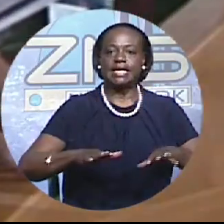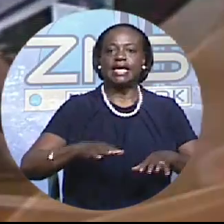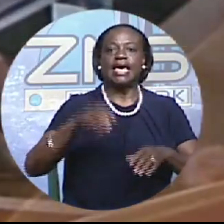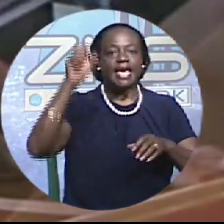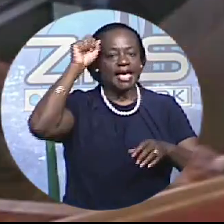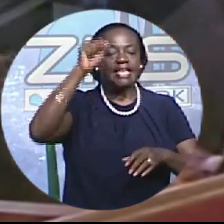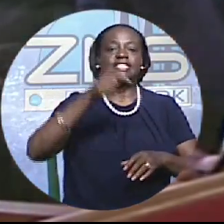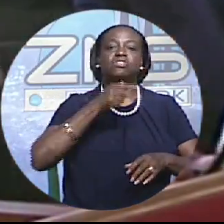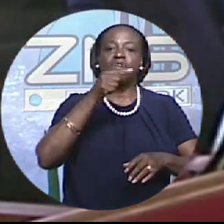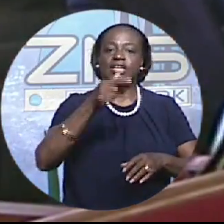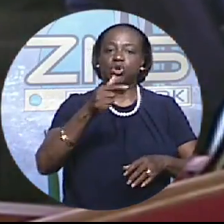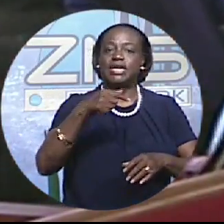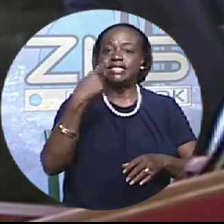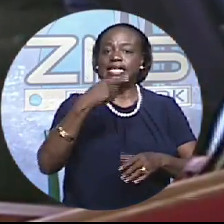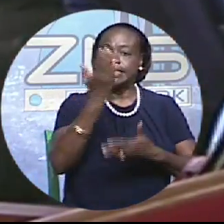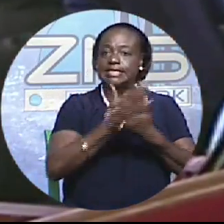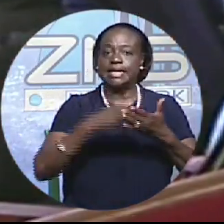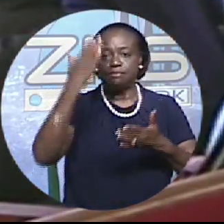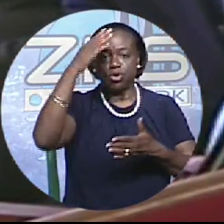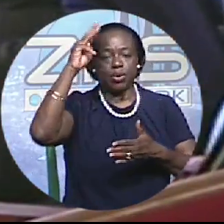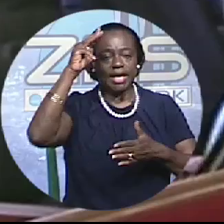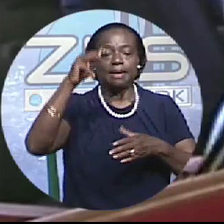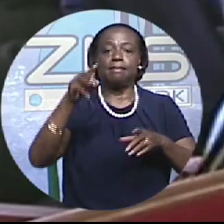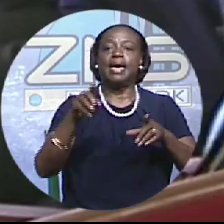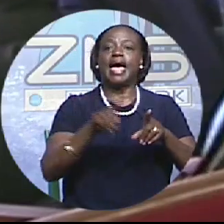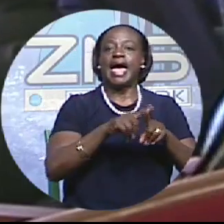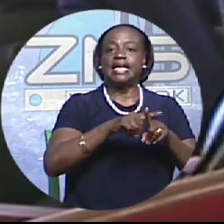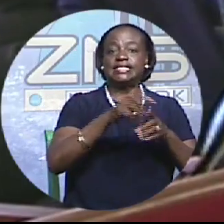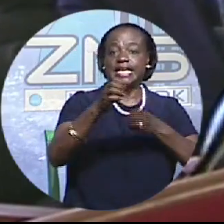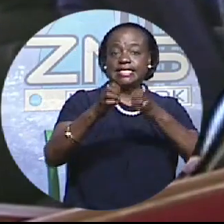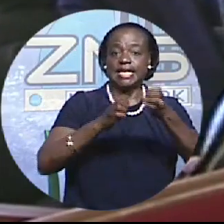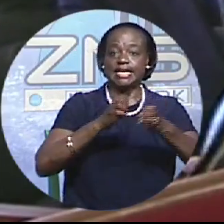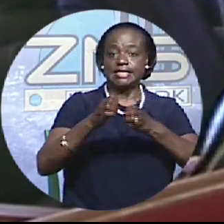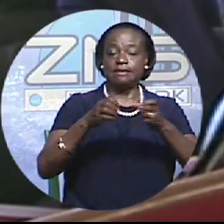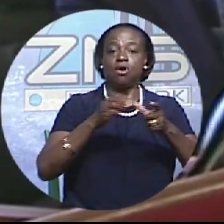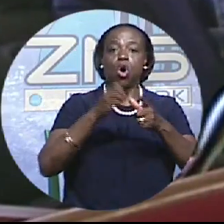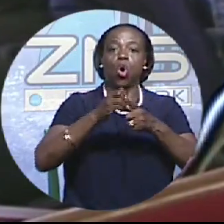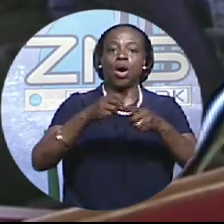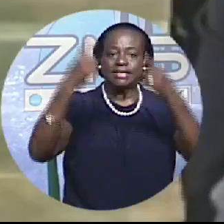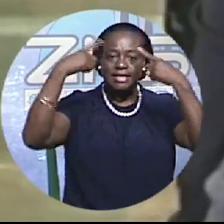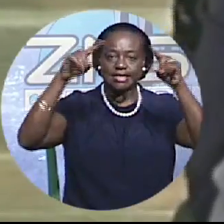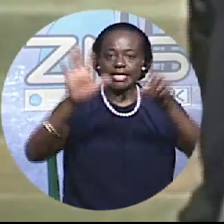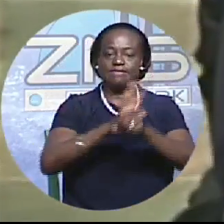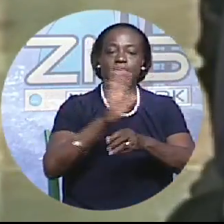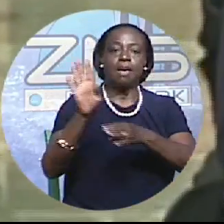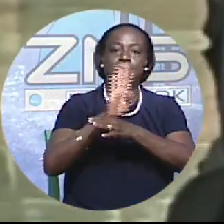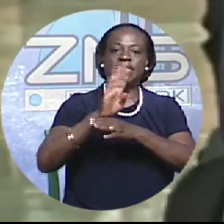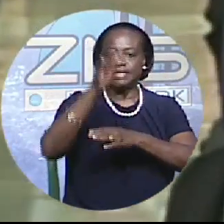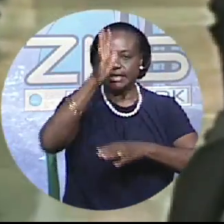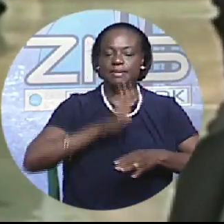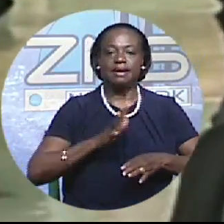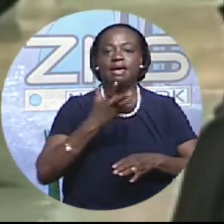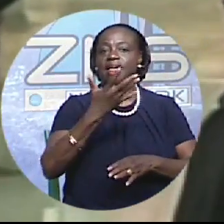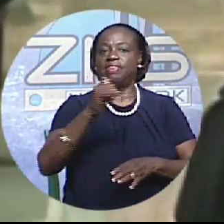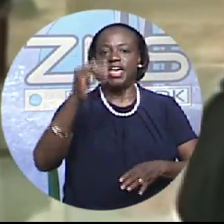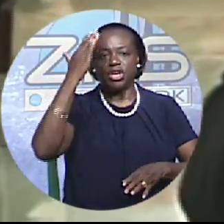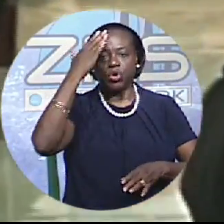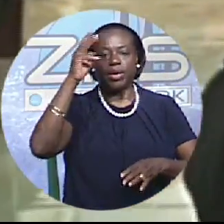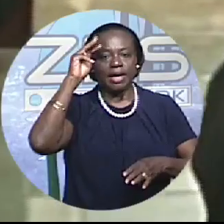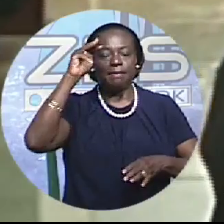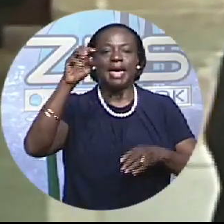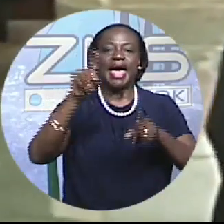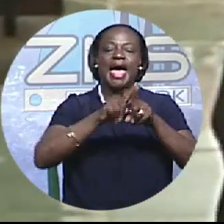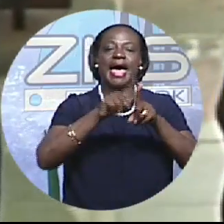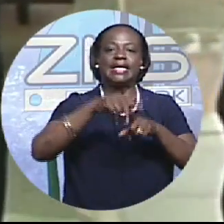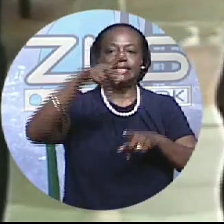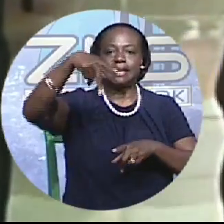while some knew him as an executive of the Grand Bahama Port Authority or a successful businessman, they simply knew him as Pa.